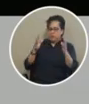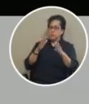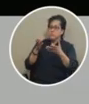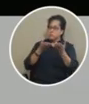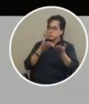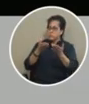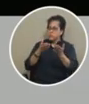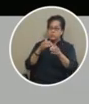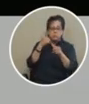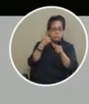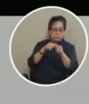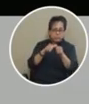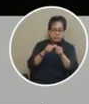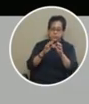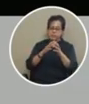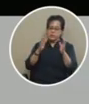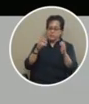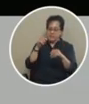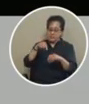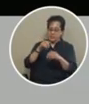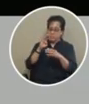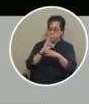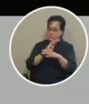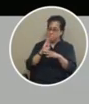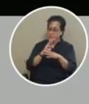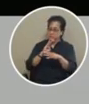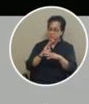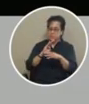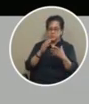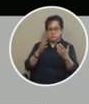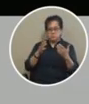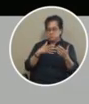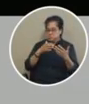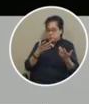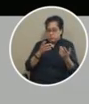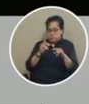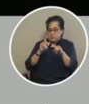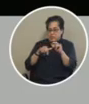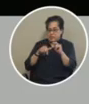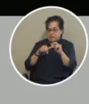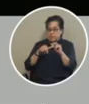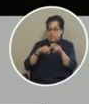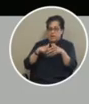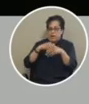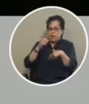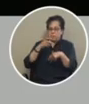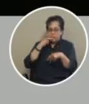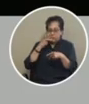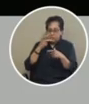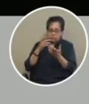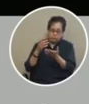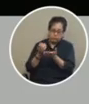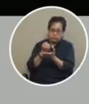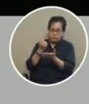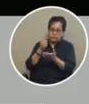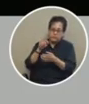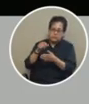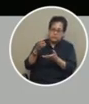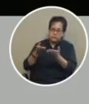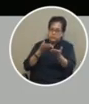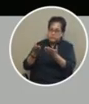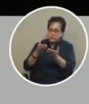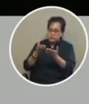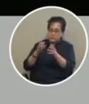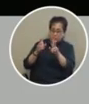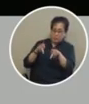services. Again, keep in mind that many of these businesses, even though they're not able to go in public and secure these services